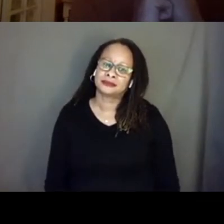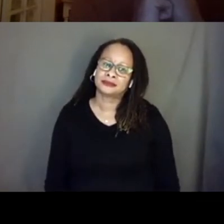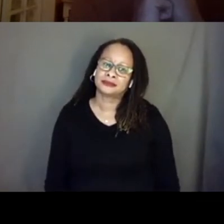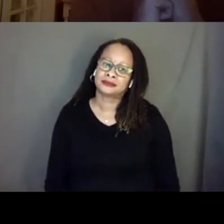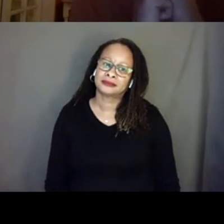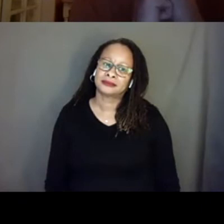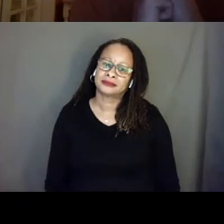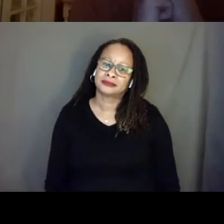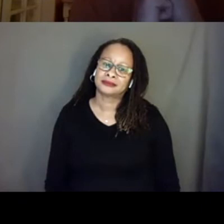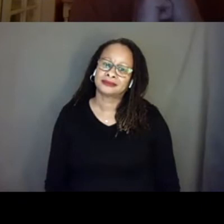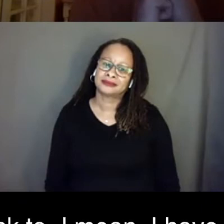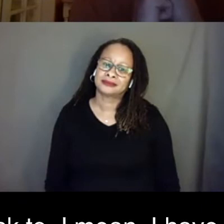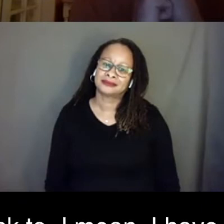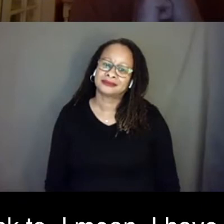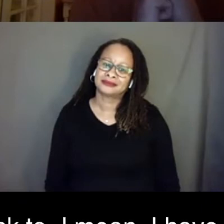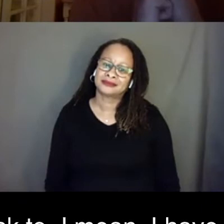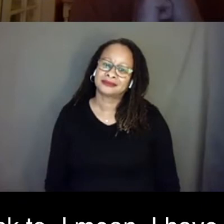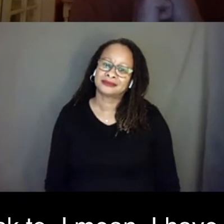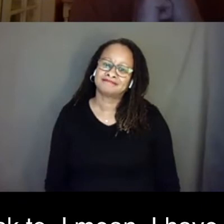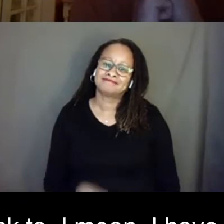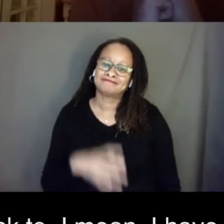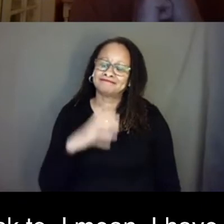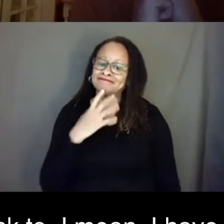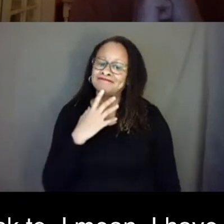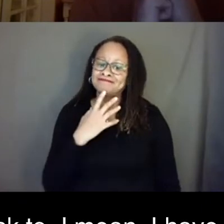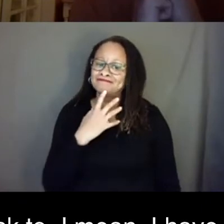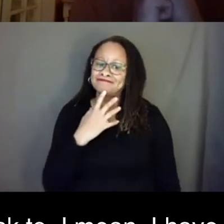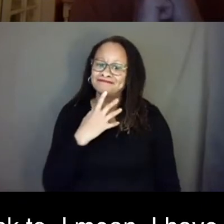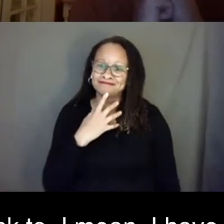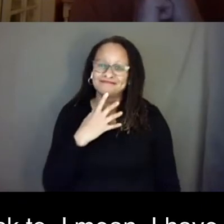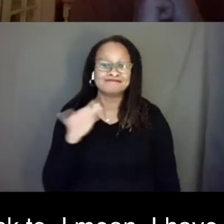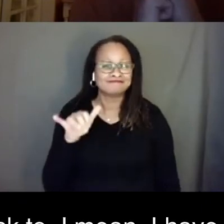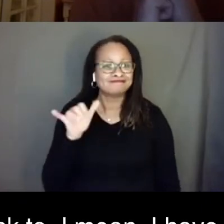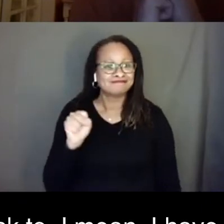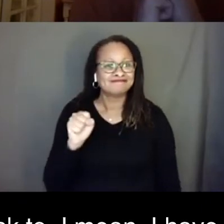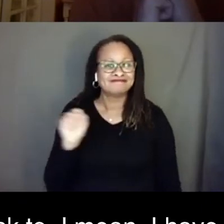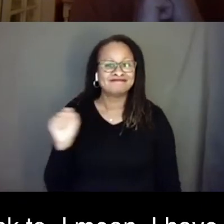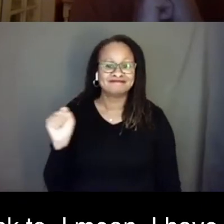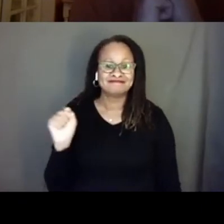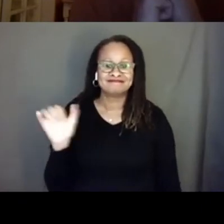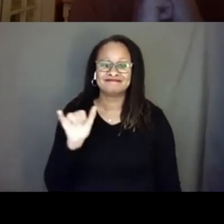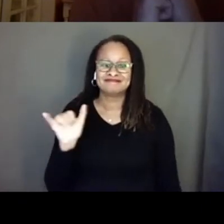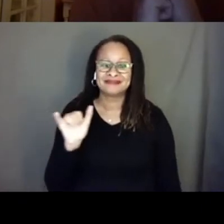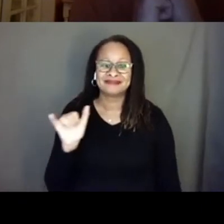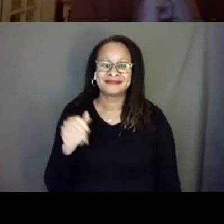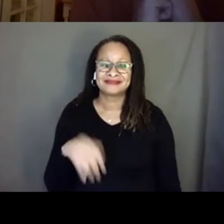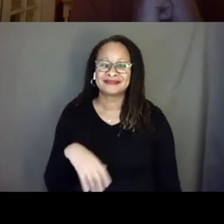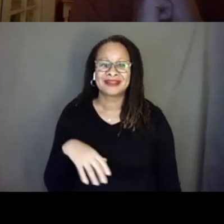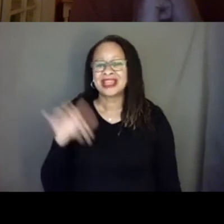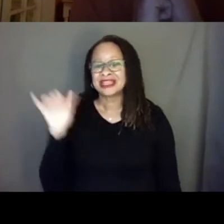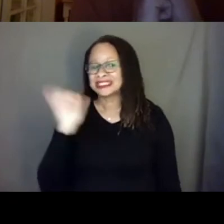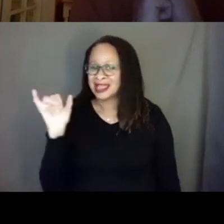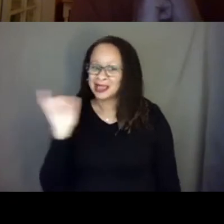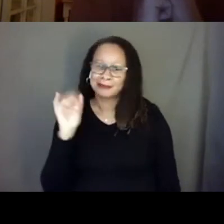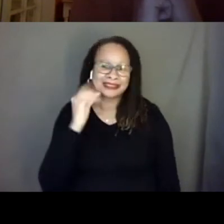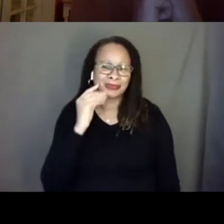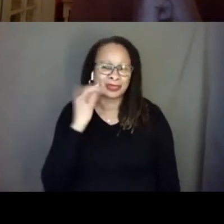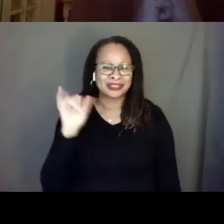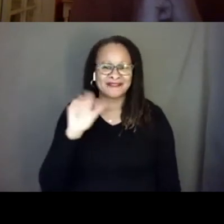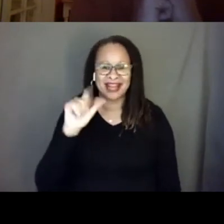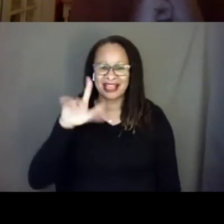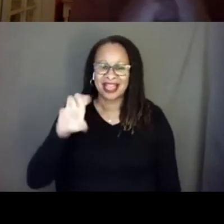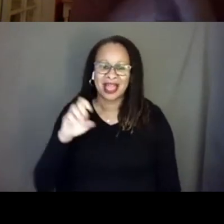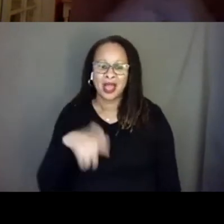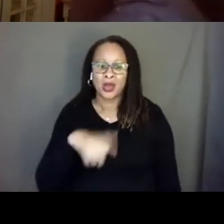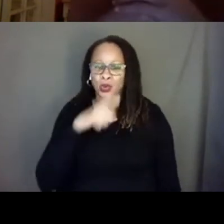yeah, back to, I mean, I have so many common, like, yeah, experience with Alice. It was just, all right, who's